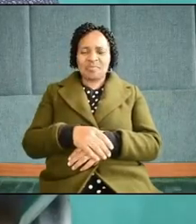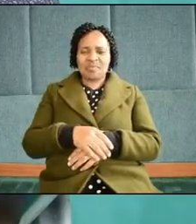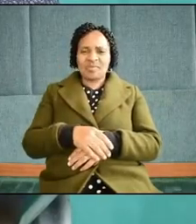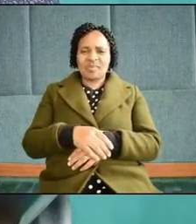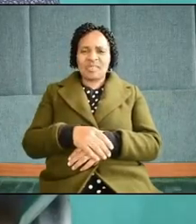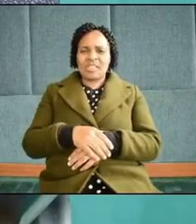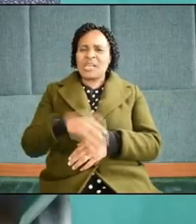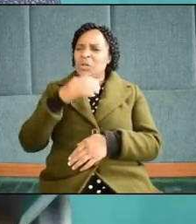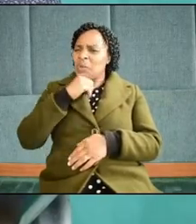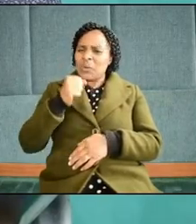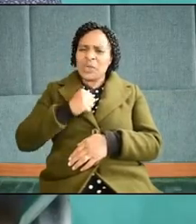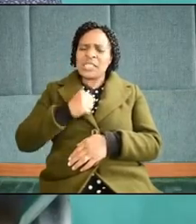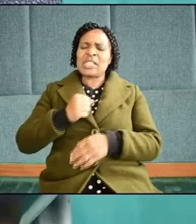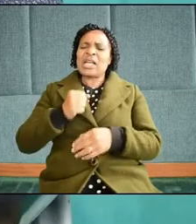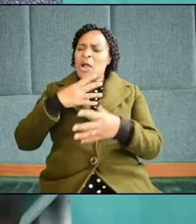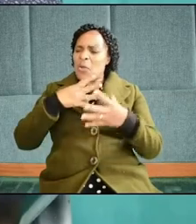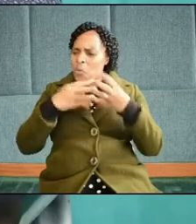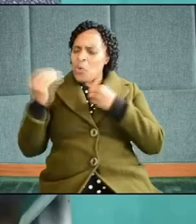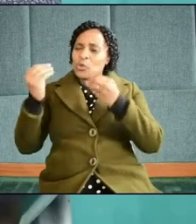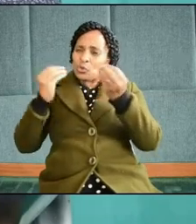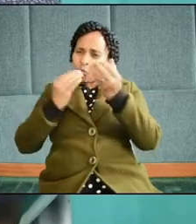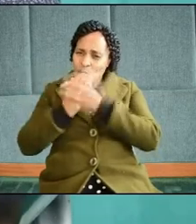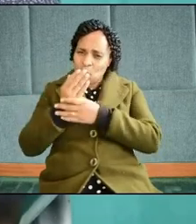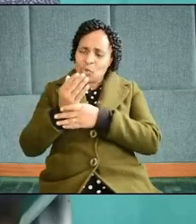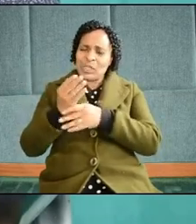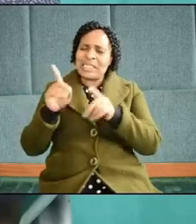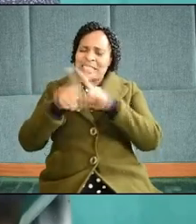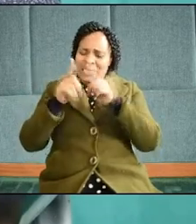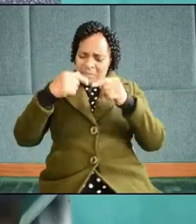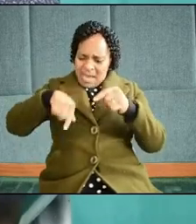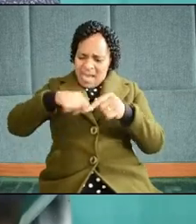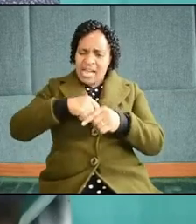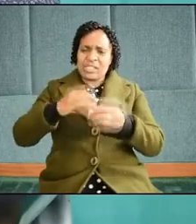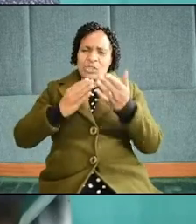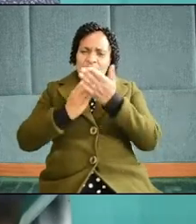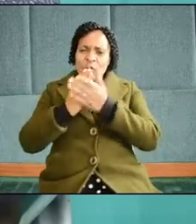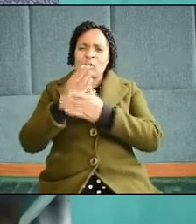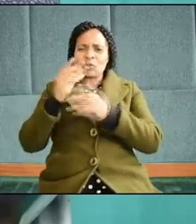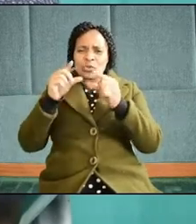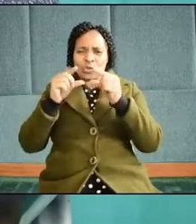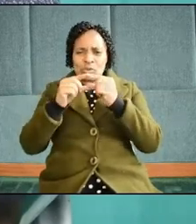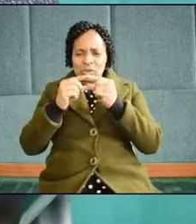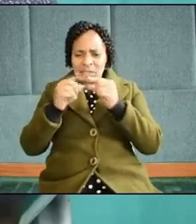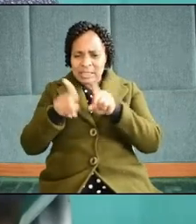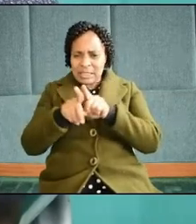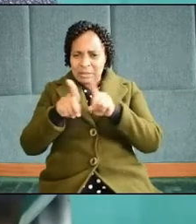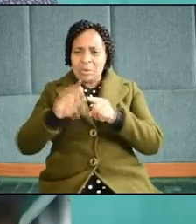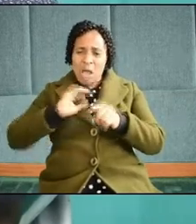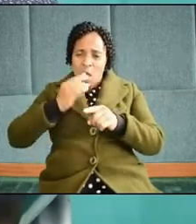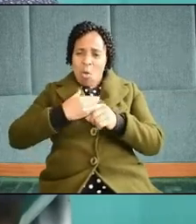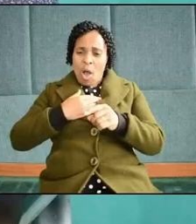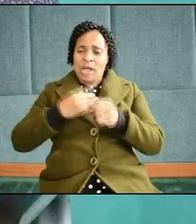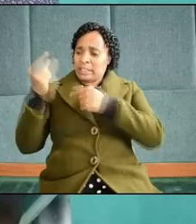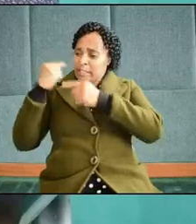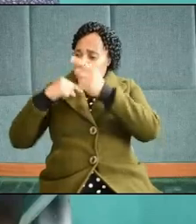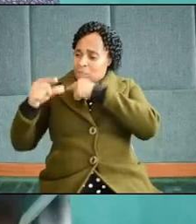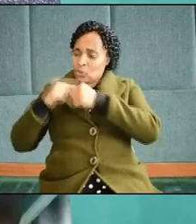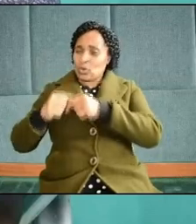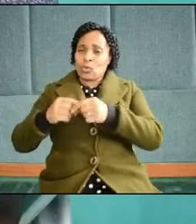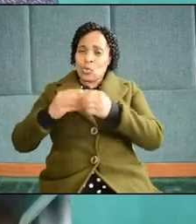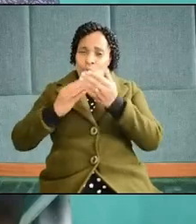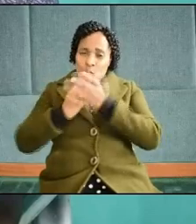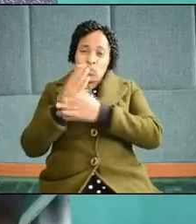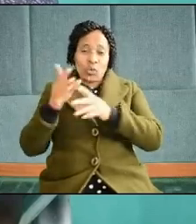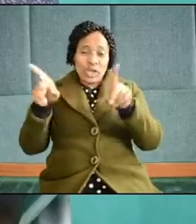our ancestors have gone through it, mm-hmm. we are going through it, will the next generation go through it?